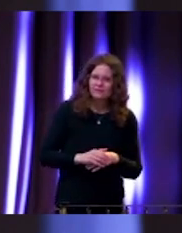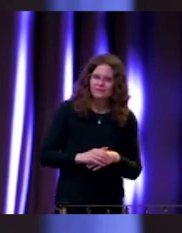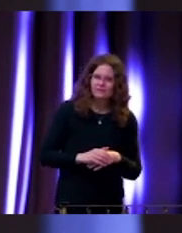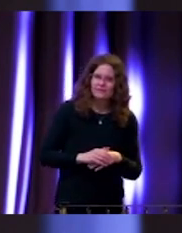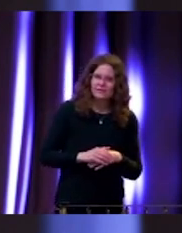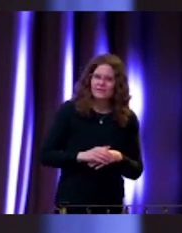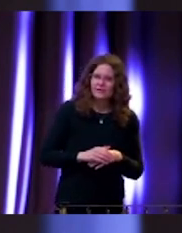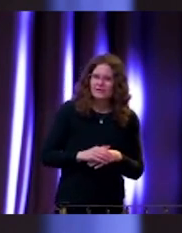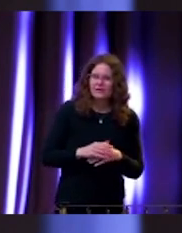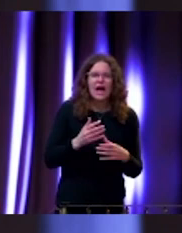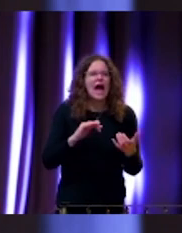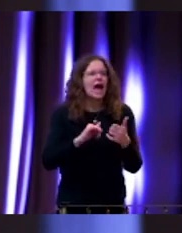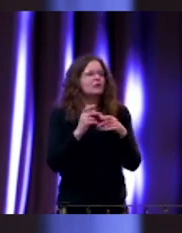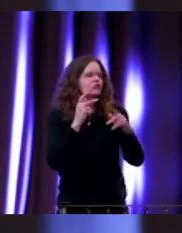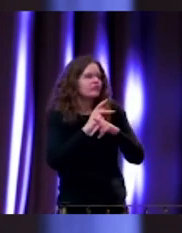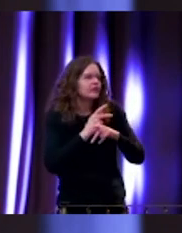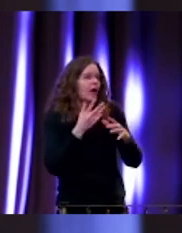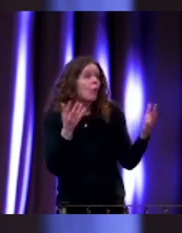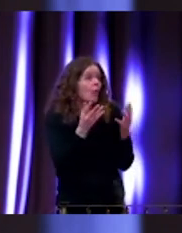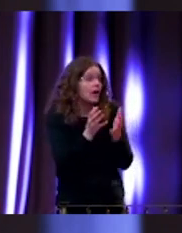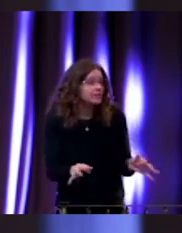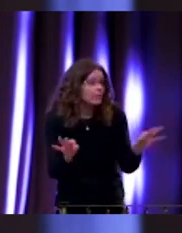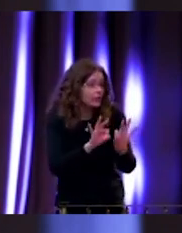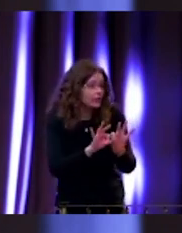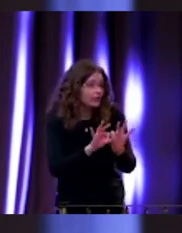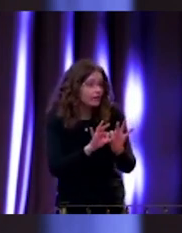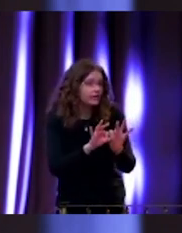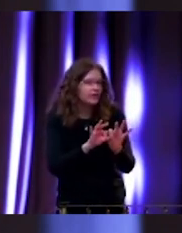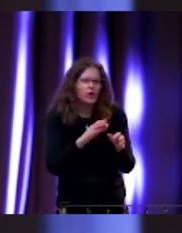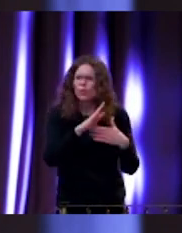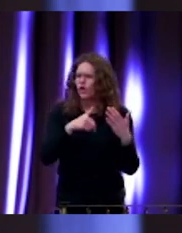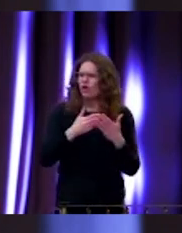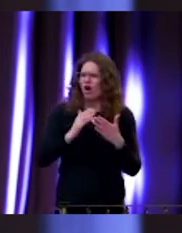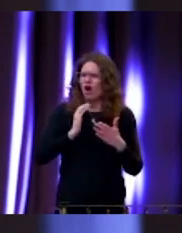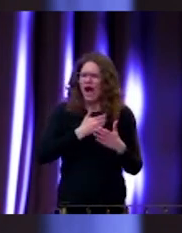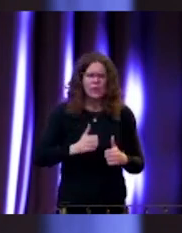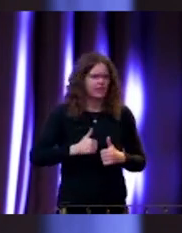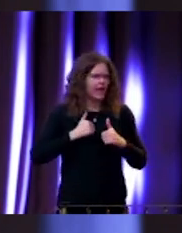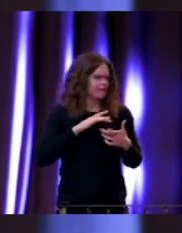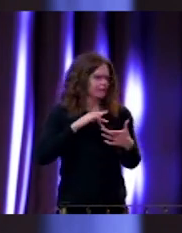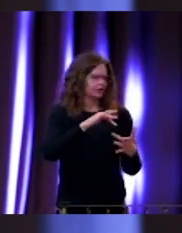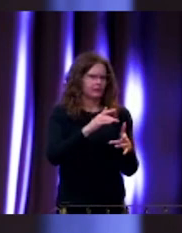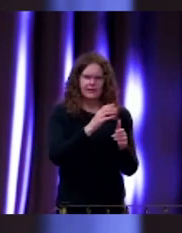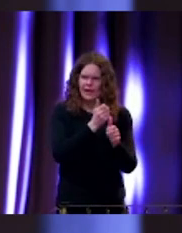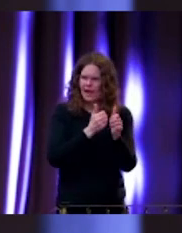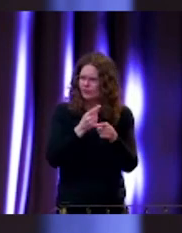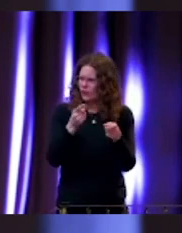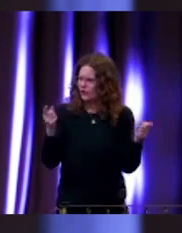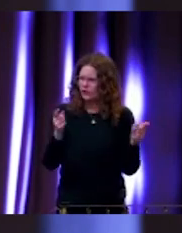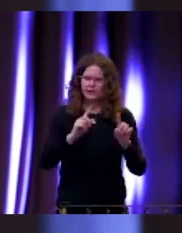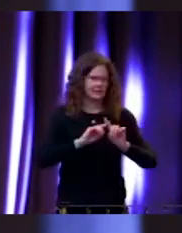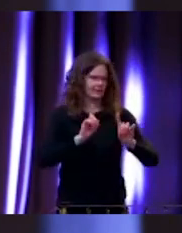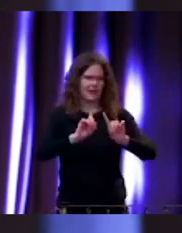Every single person here has been on a journey. Every organization has probably a collective journey. And the